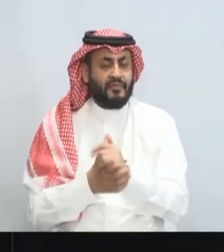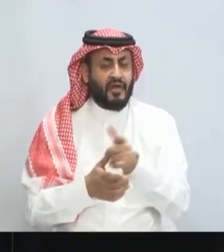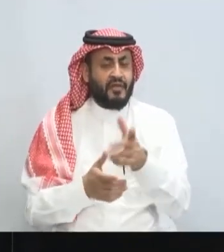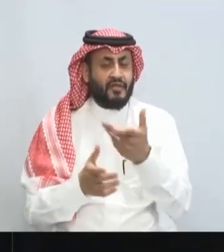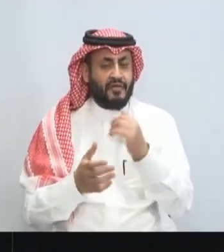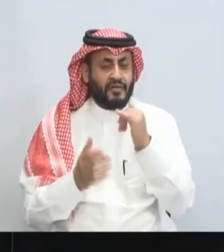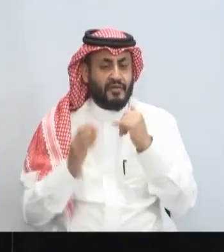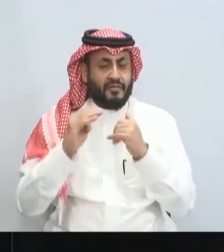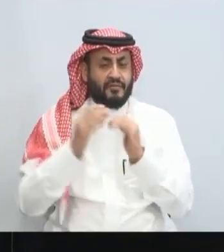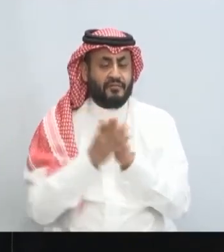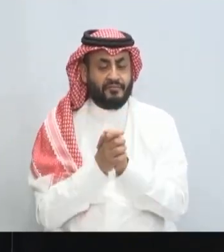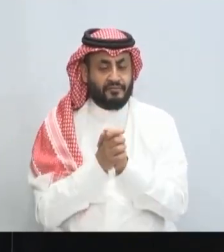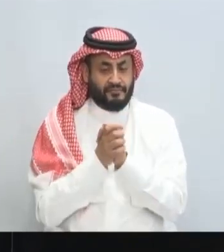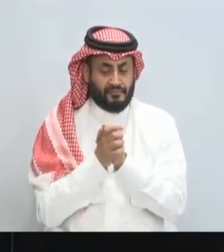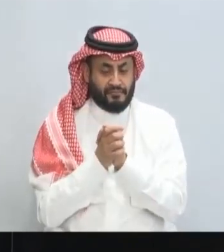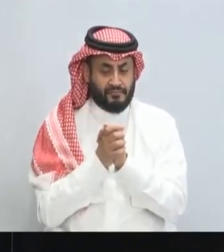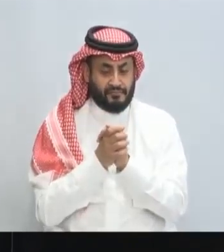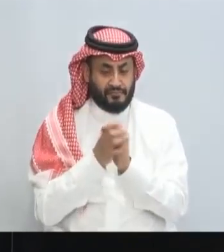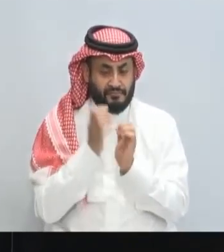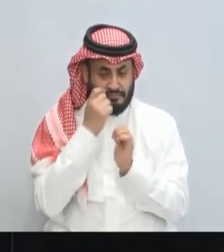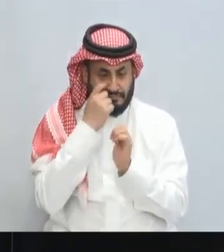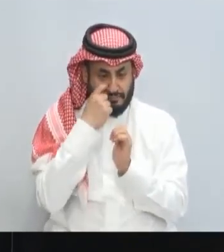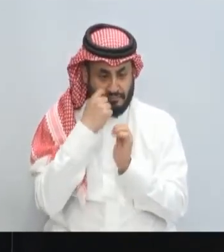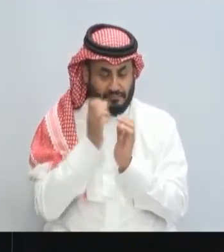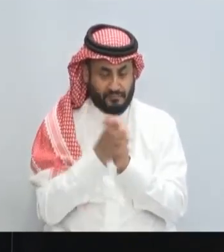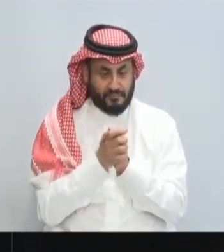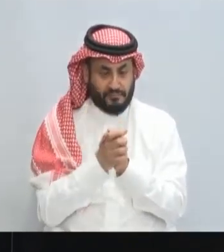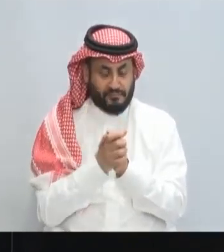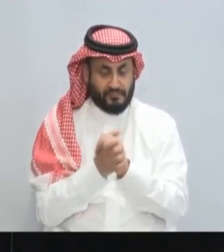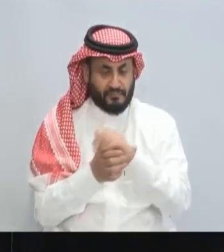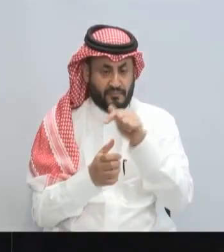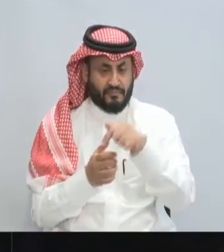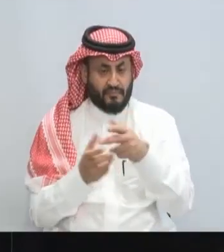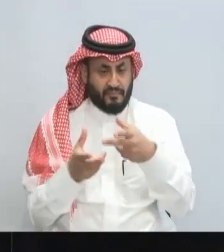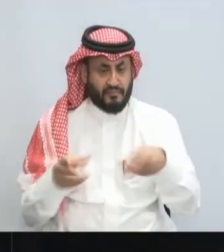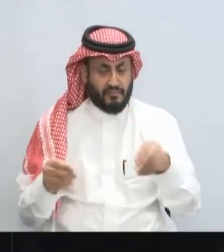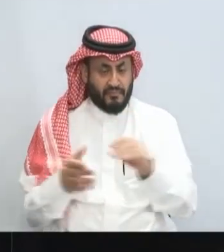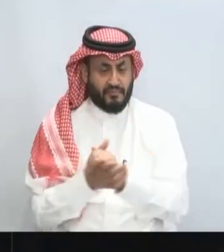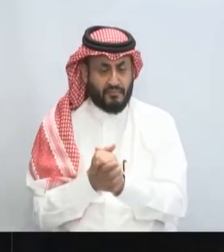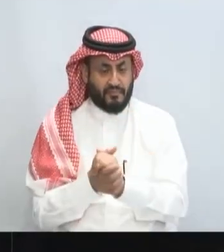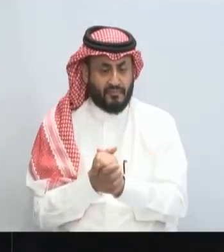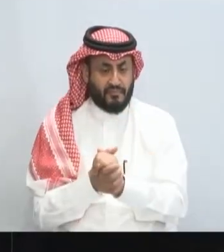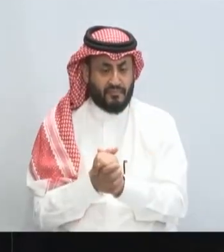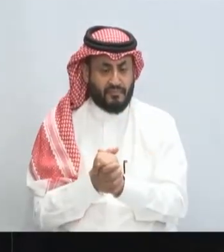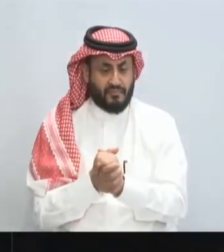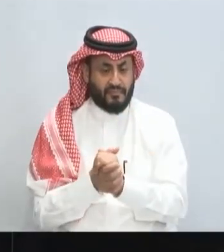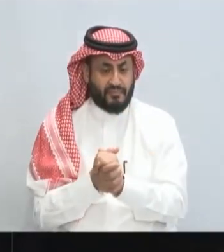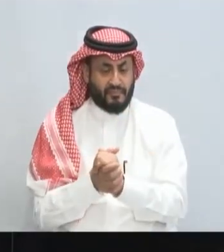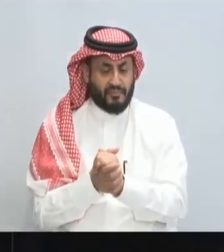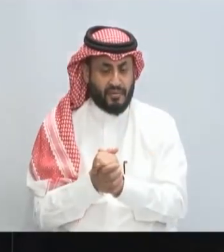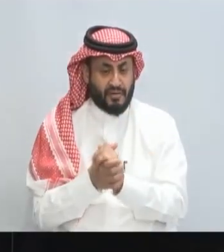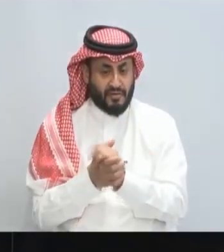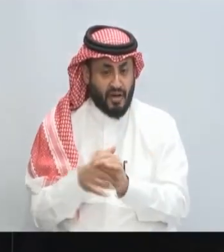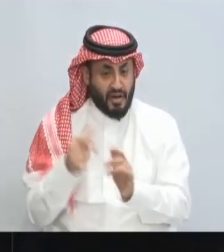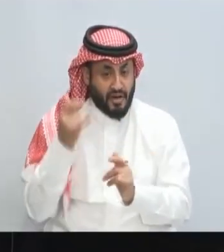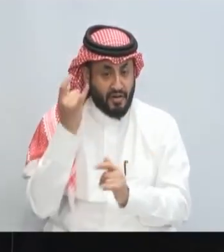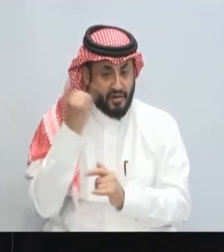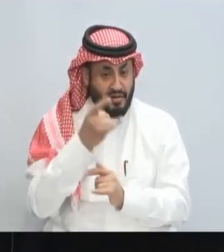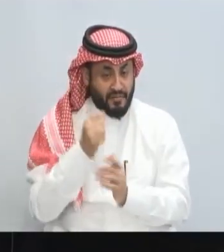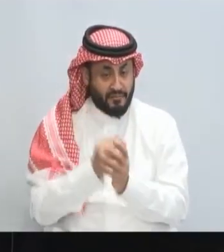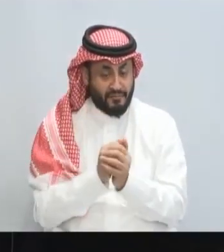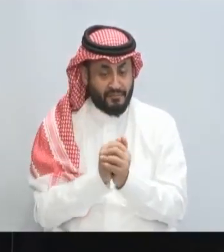about food? So at the end, it's very important that you